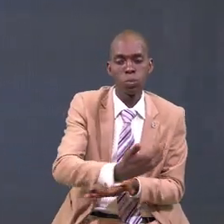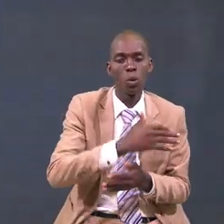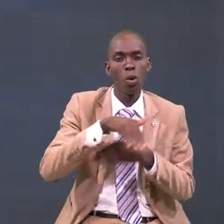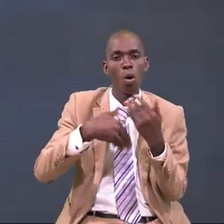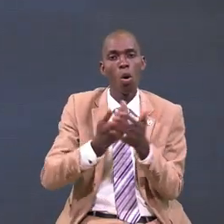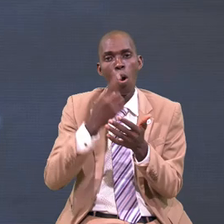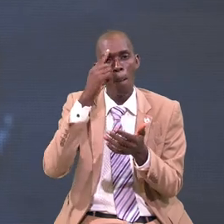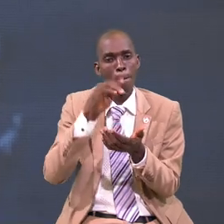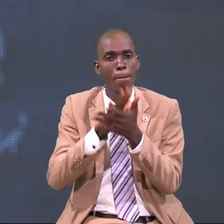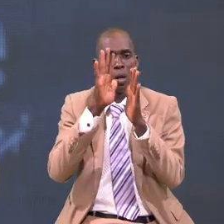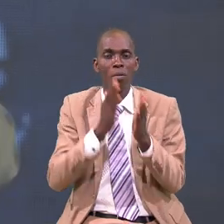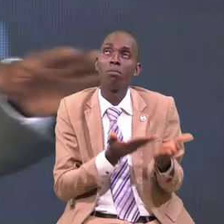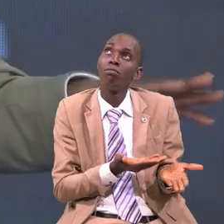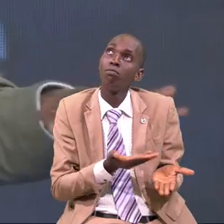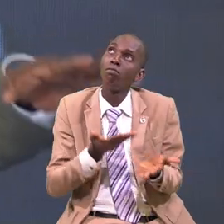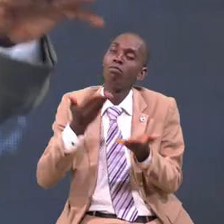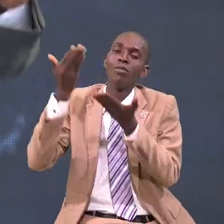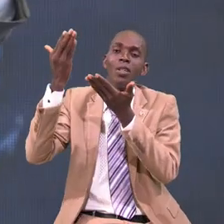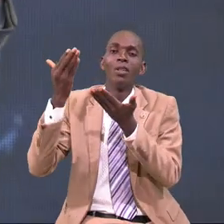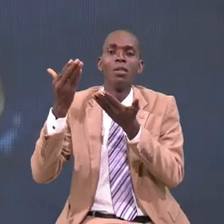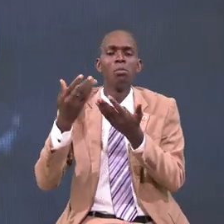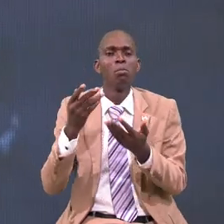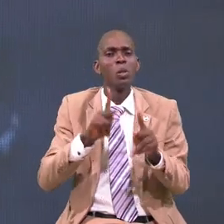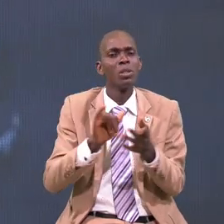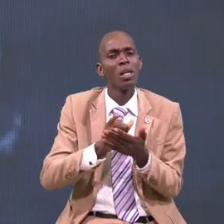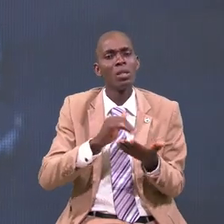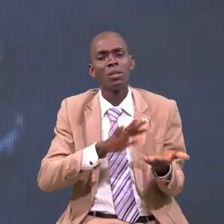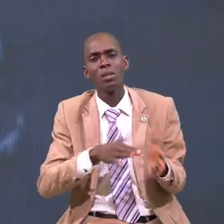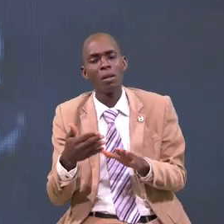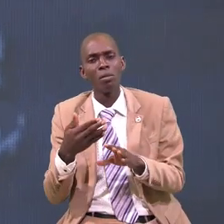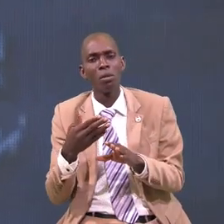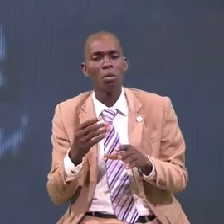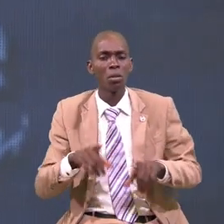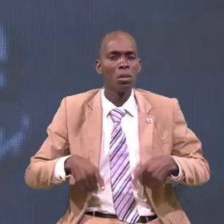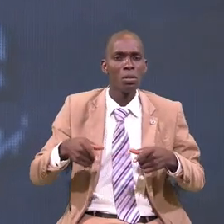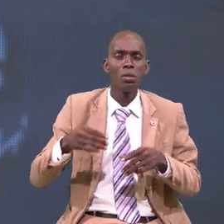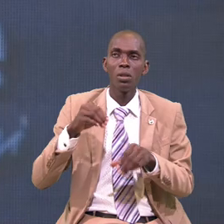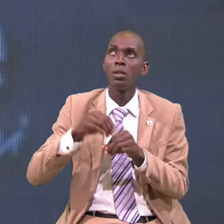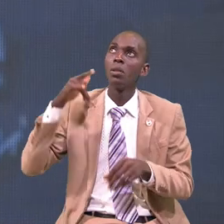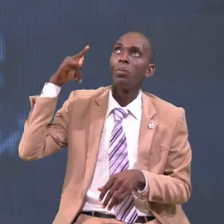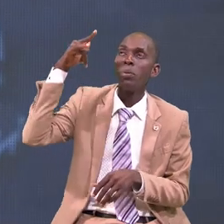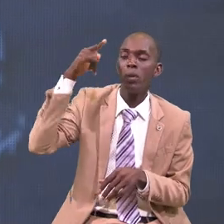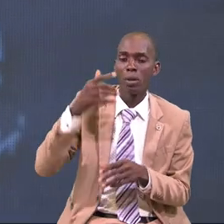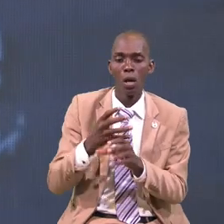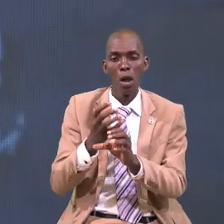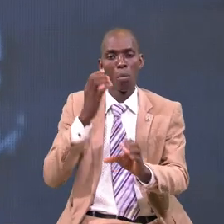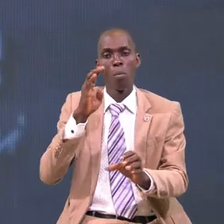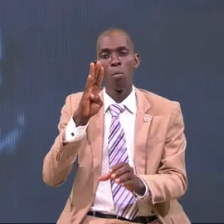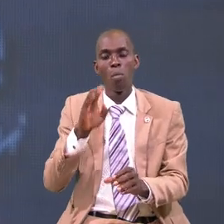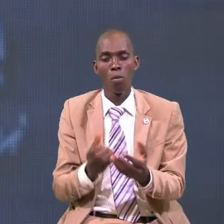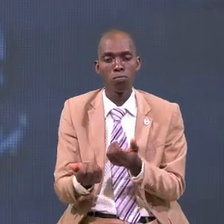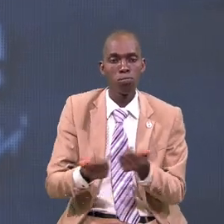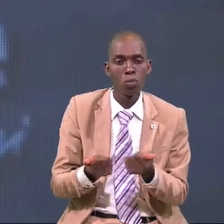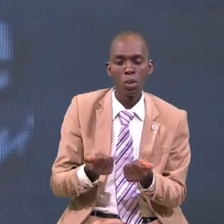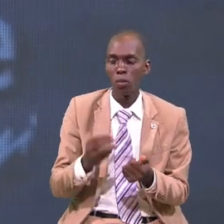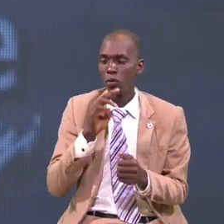from the bus, from the aeroplane, from the ship, from the farm, from the city, the believers will be taken away.